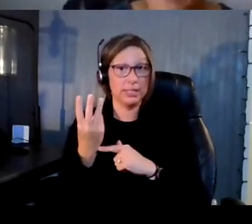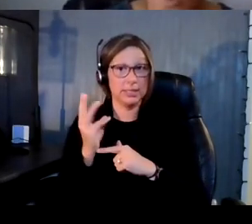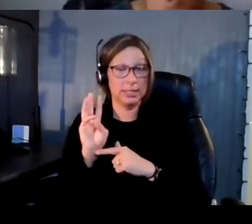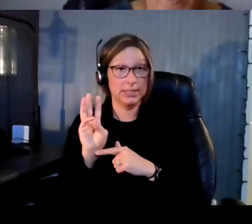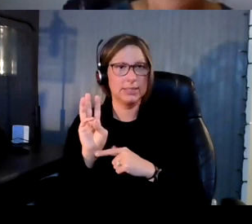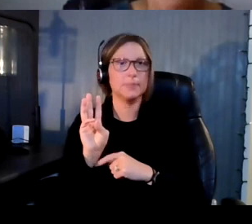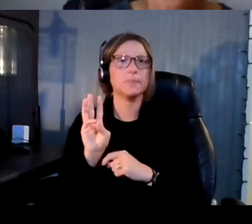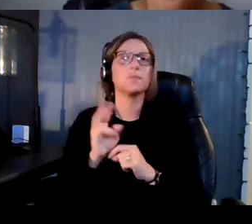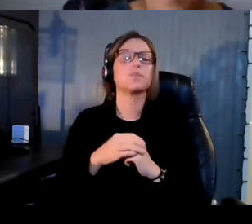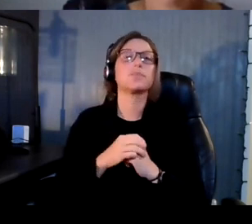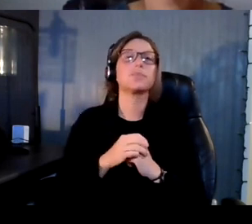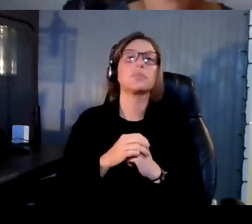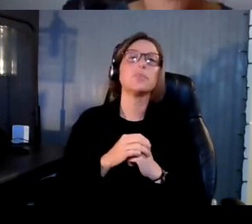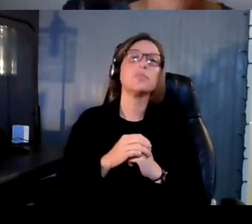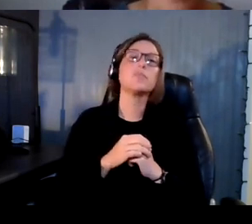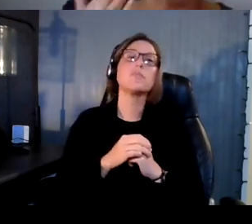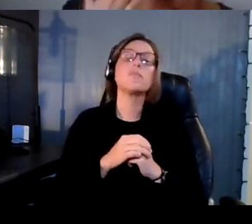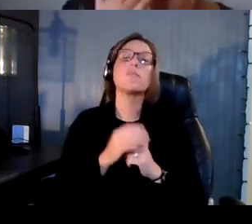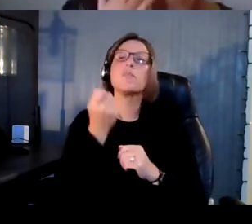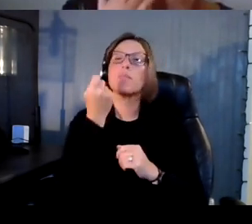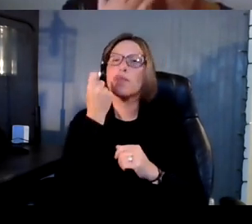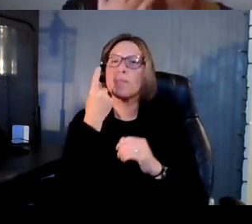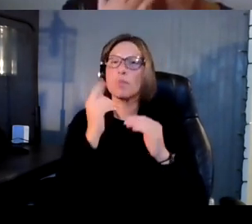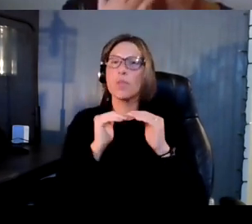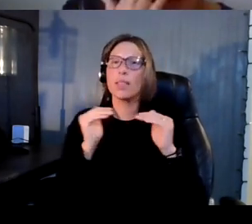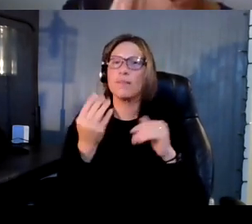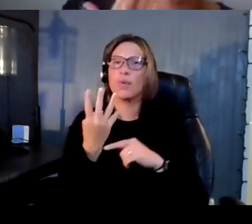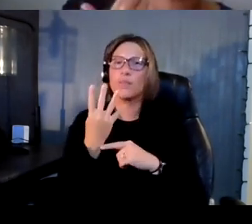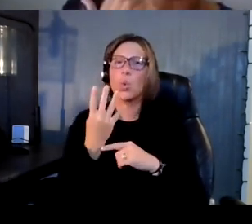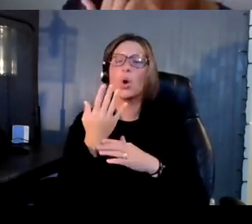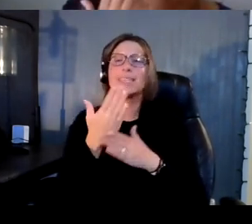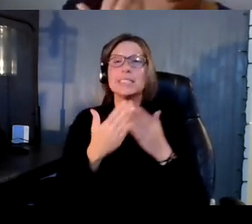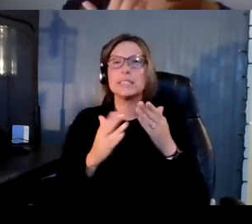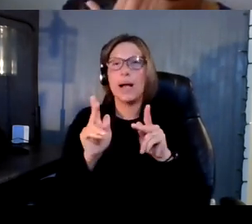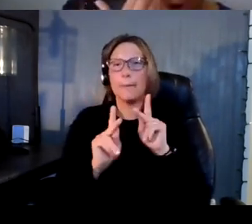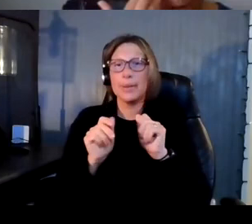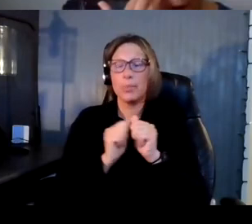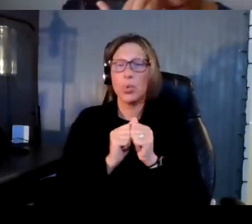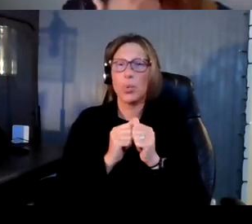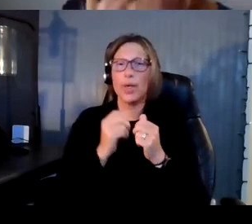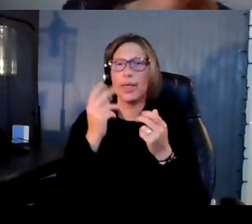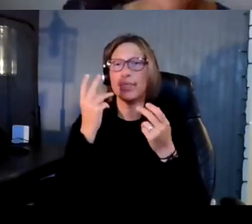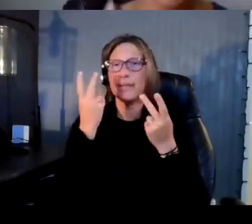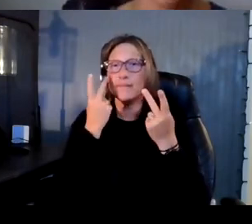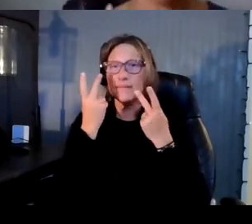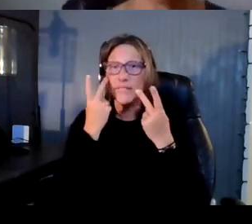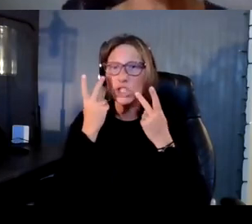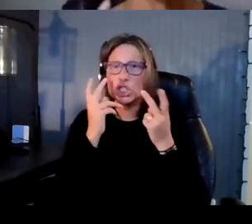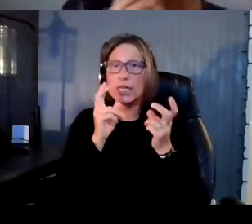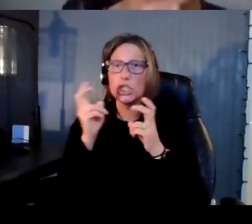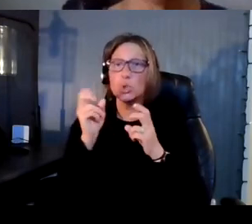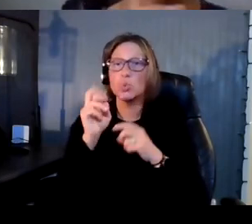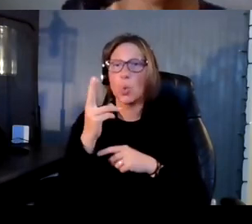times, some of our guys with vision issues or that are blind may not